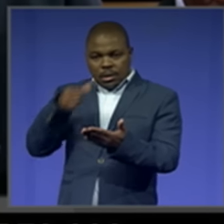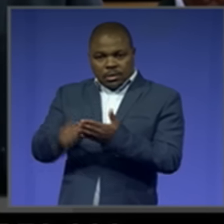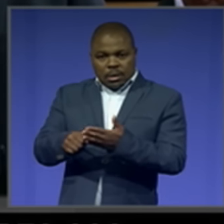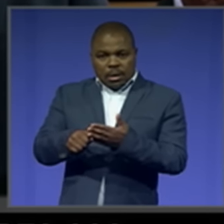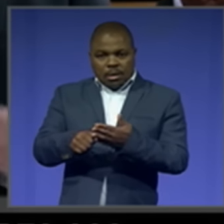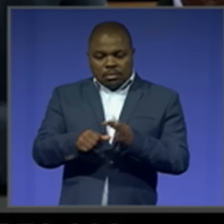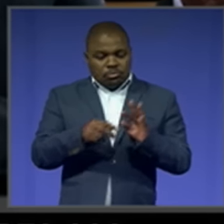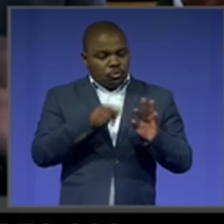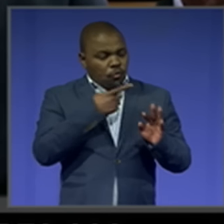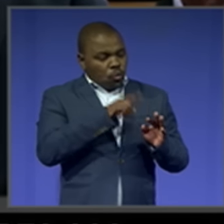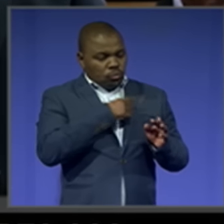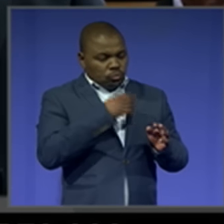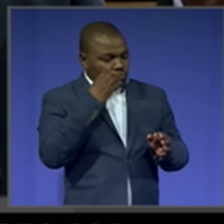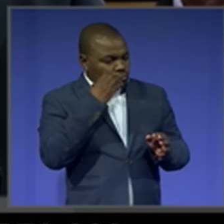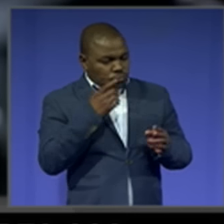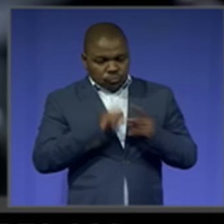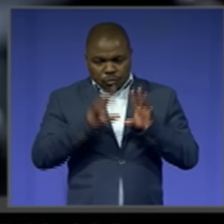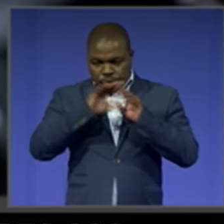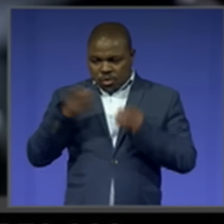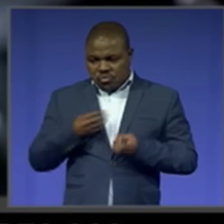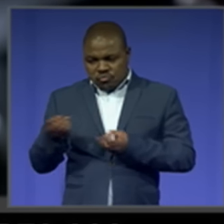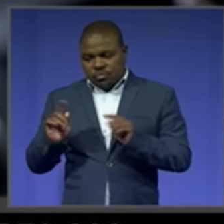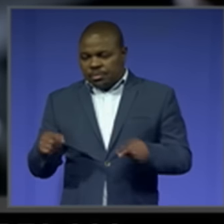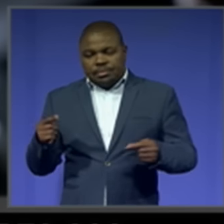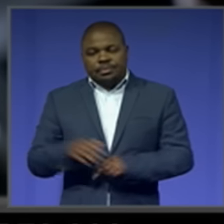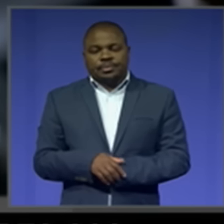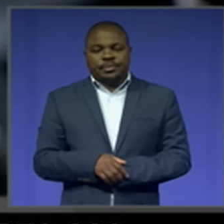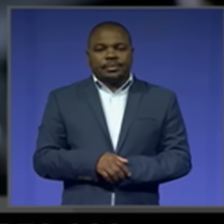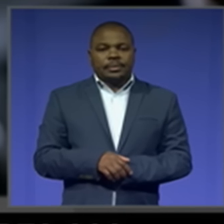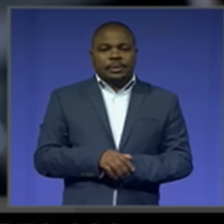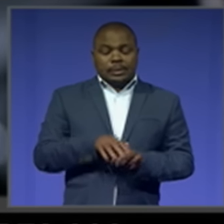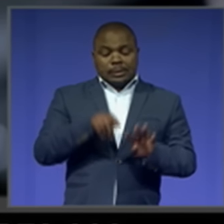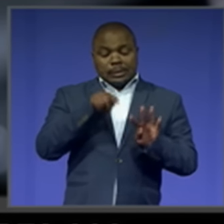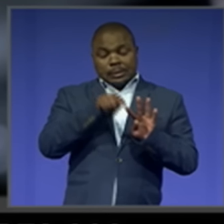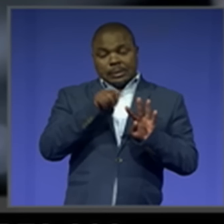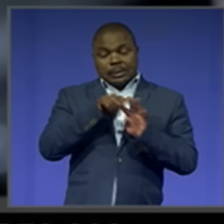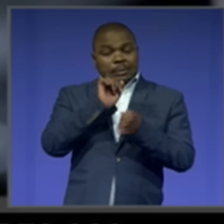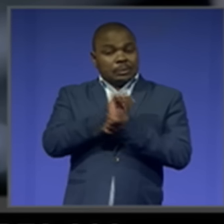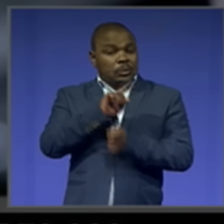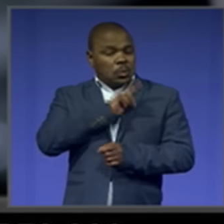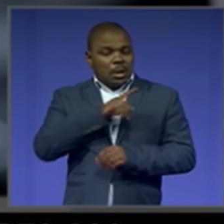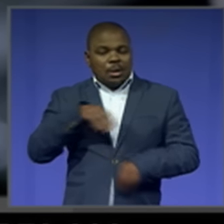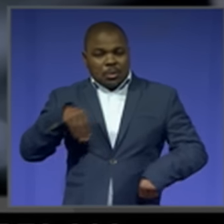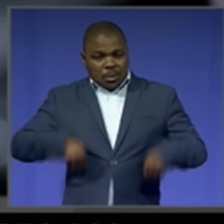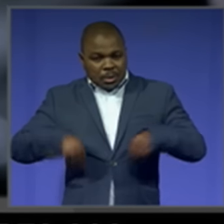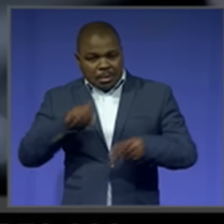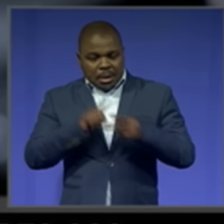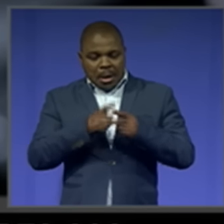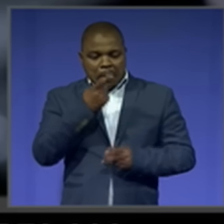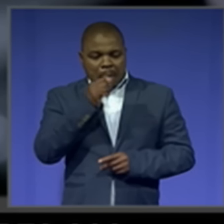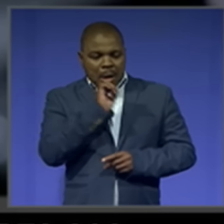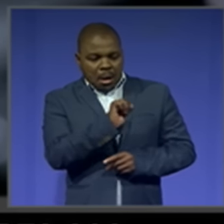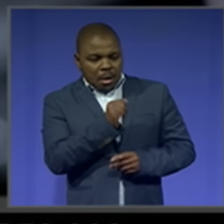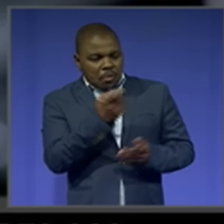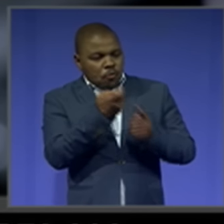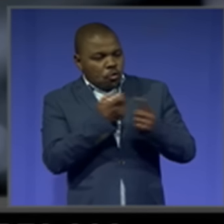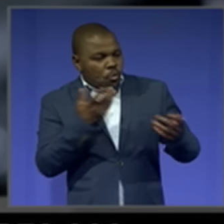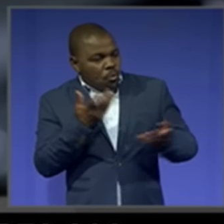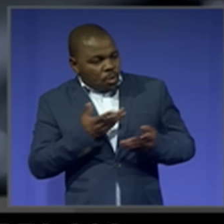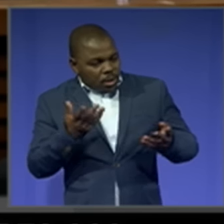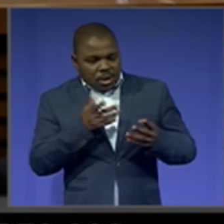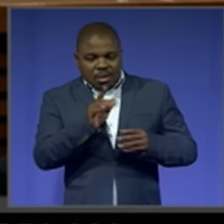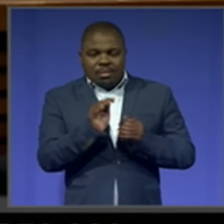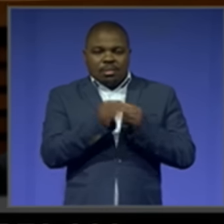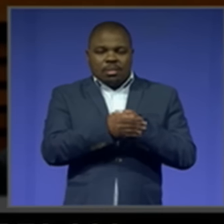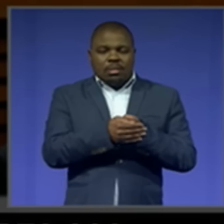particular gadget, we're not able to discover it. Moqoswa o tobane qoso tsa bobodu le ho pata mehlodi ya tjhelete e balwang